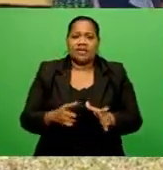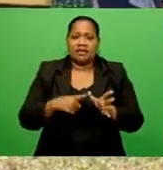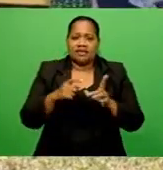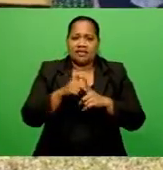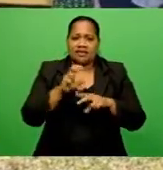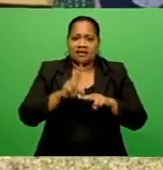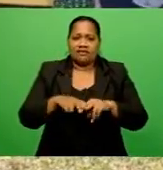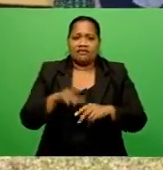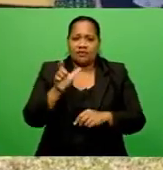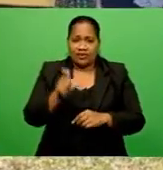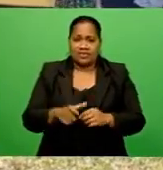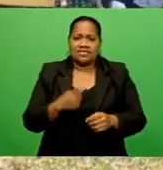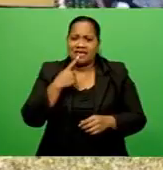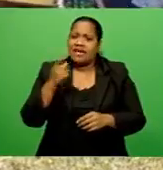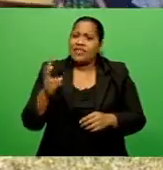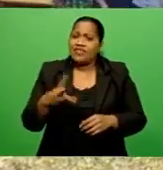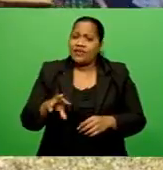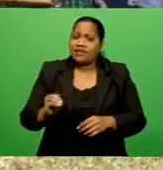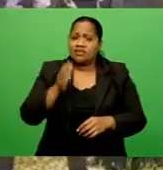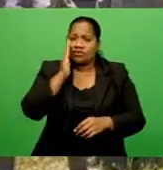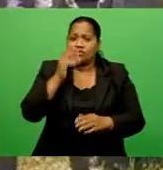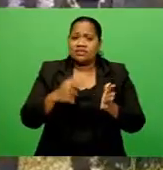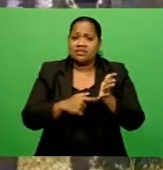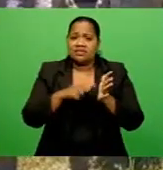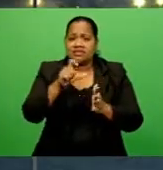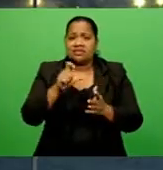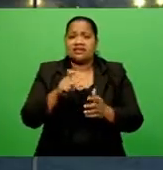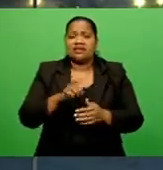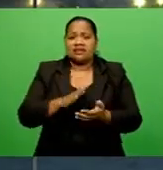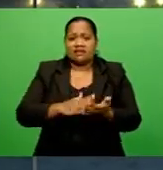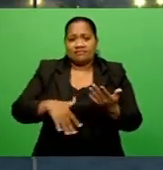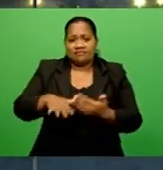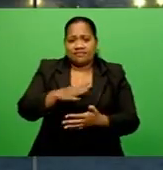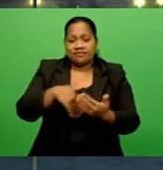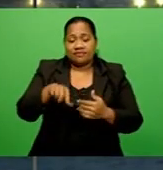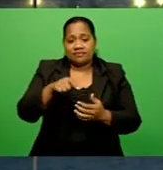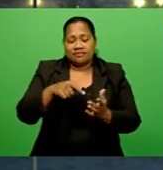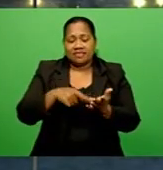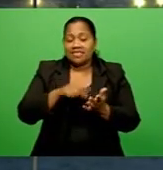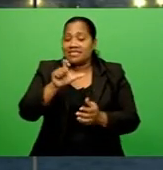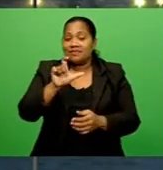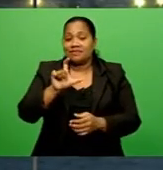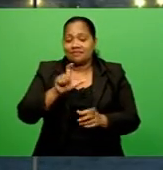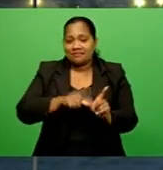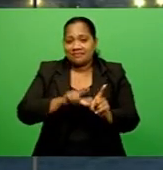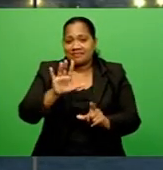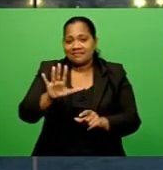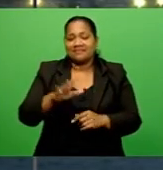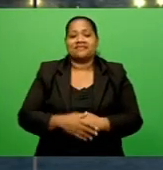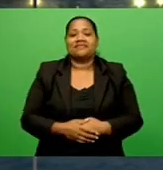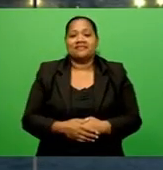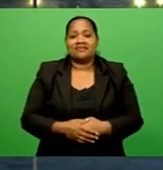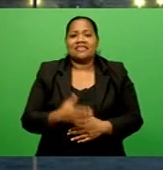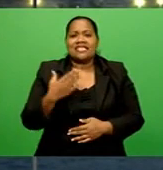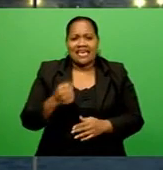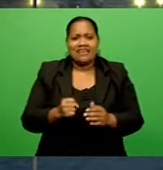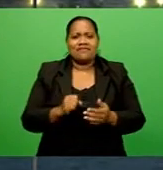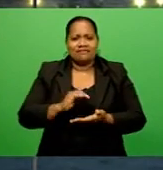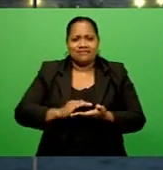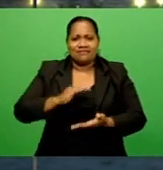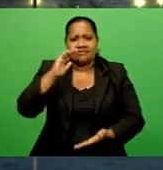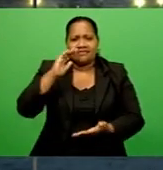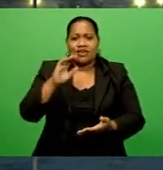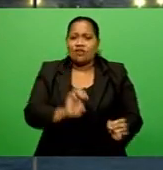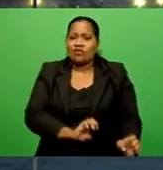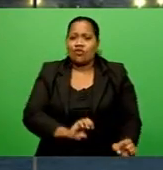30 schools in TCASA affected areas. There is an increase in interest for the export of